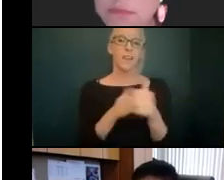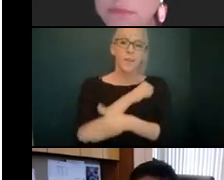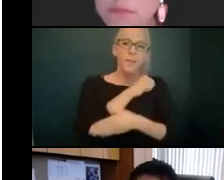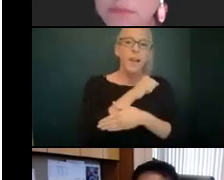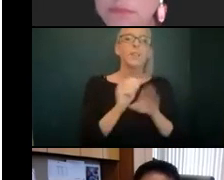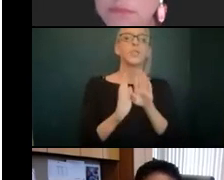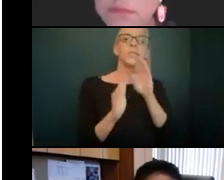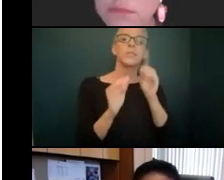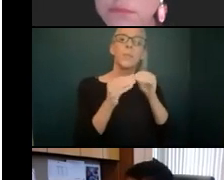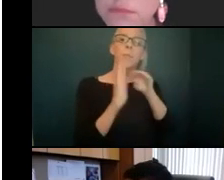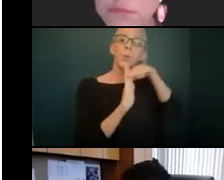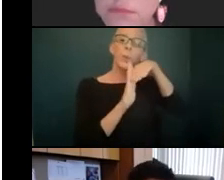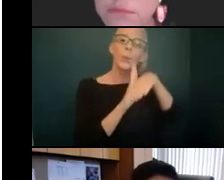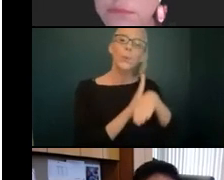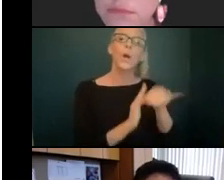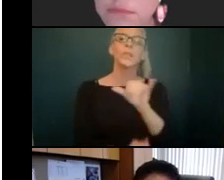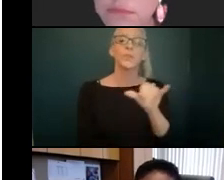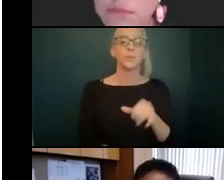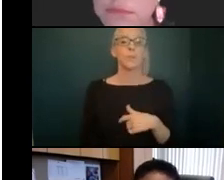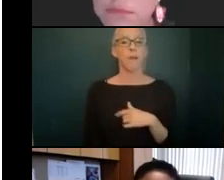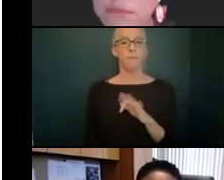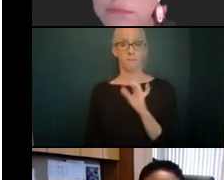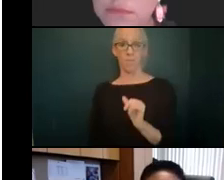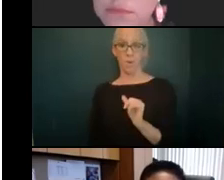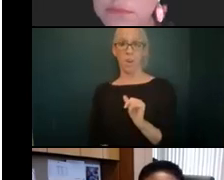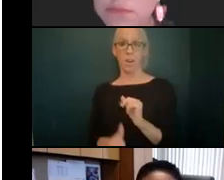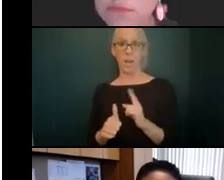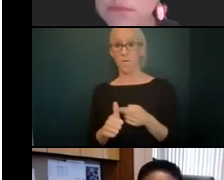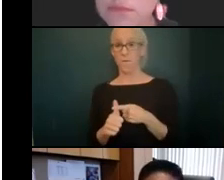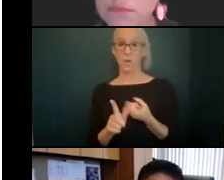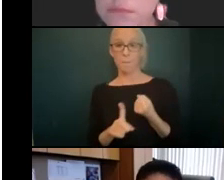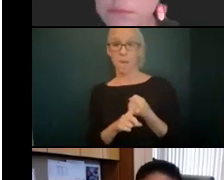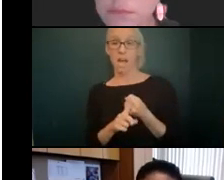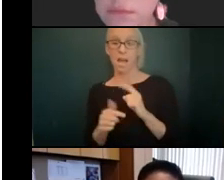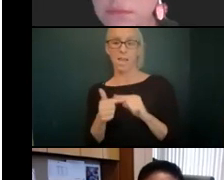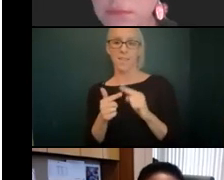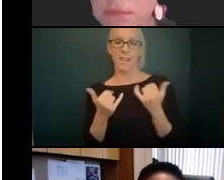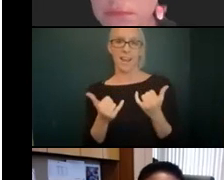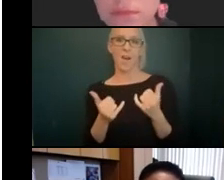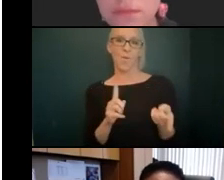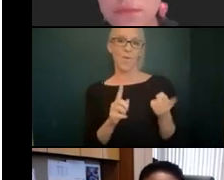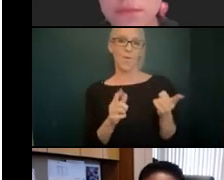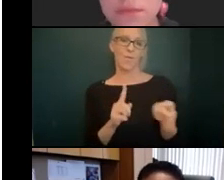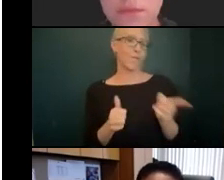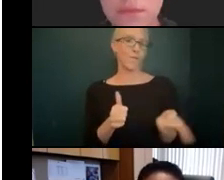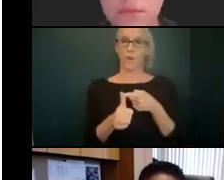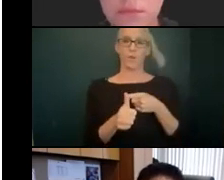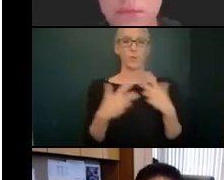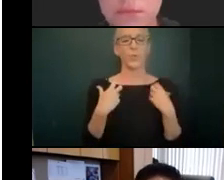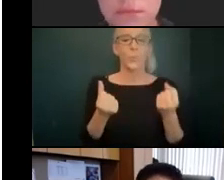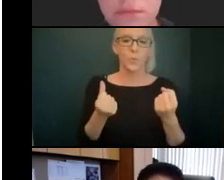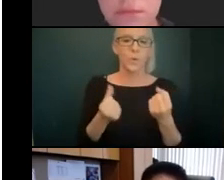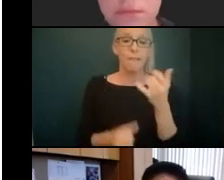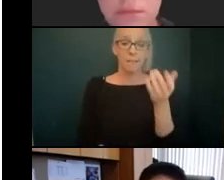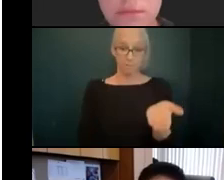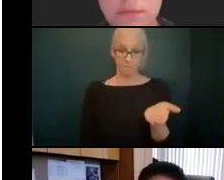as well. But we were the first ones that got hit in Florida, and we're the first ones coming out of it. This is where the hotspots are right now, and I